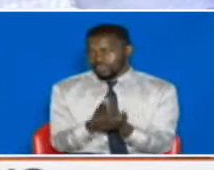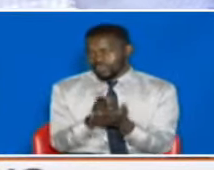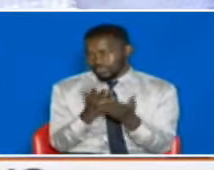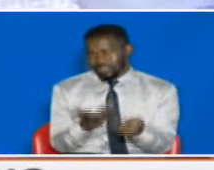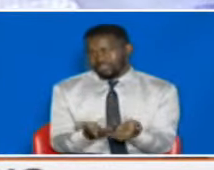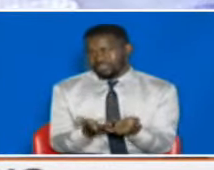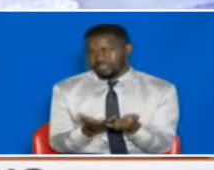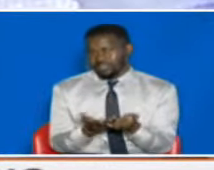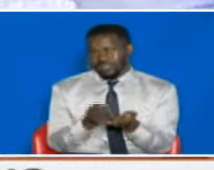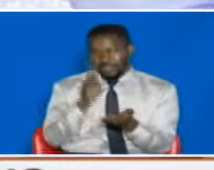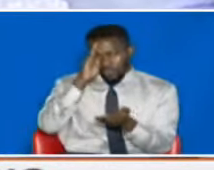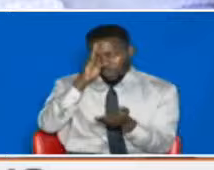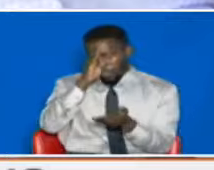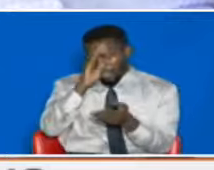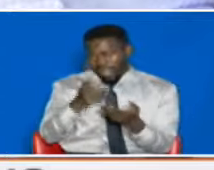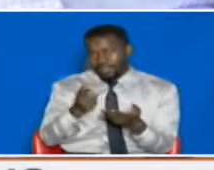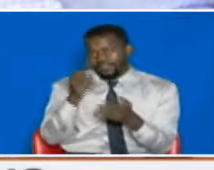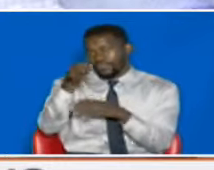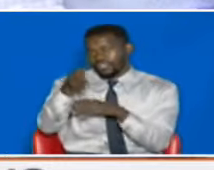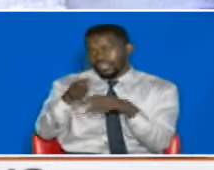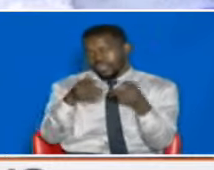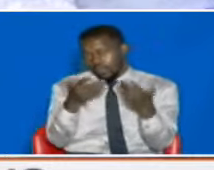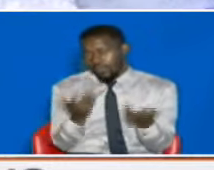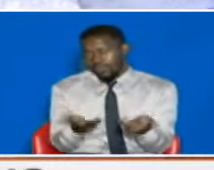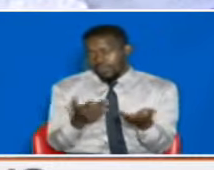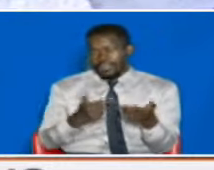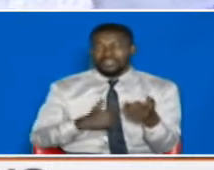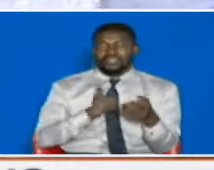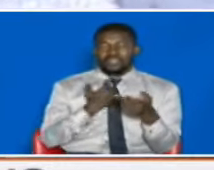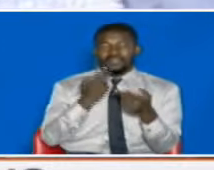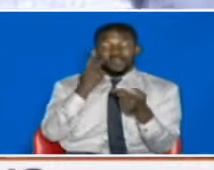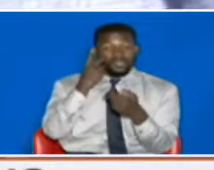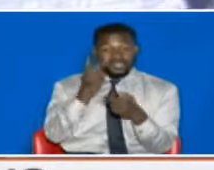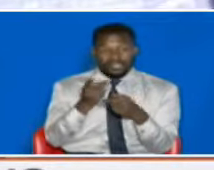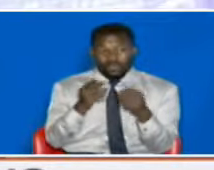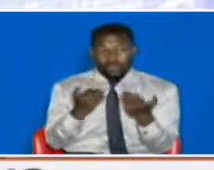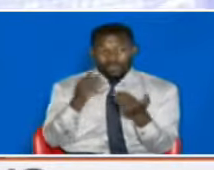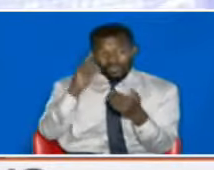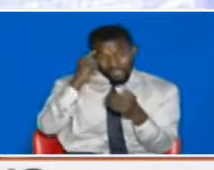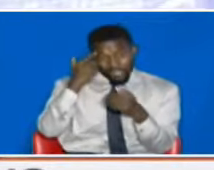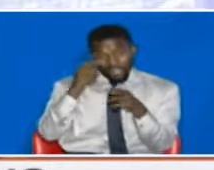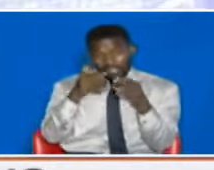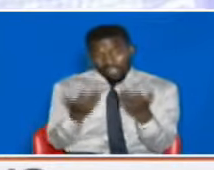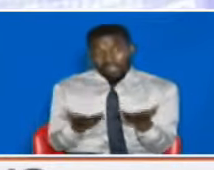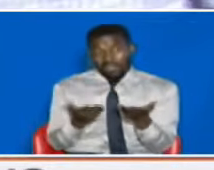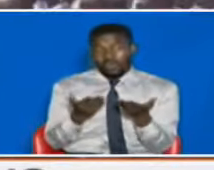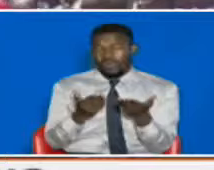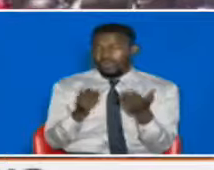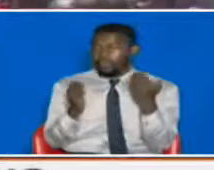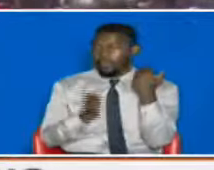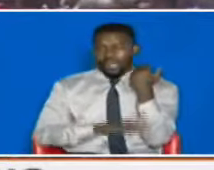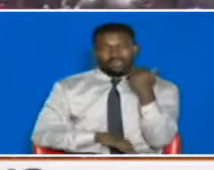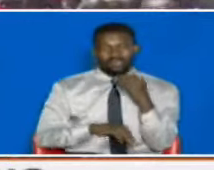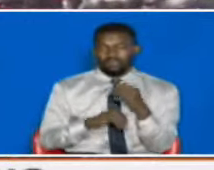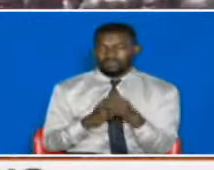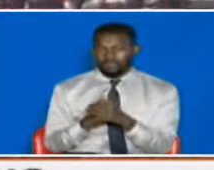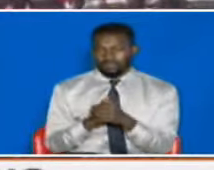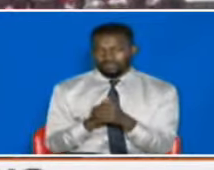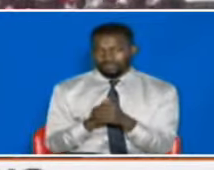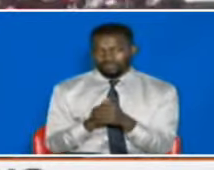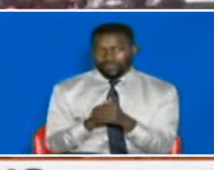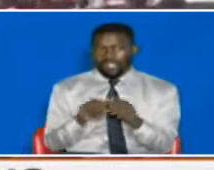katika Bungoma tunaenda wapi? Mimi naona this is very frustrating. The demolition